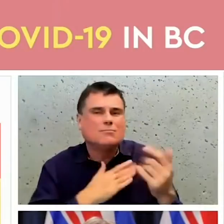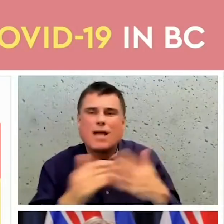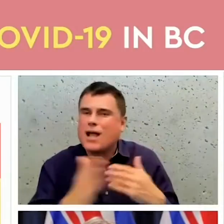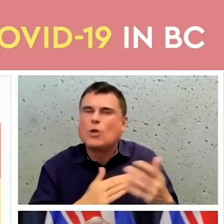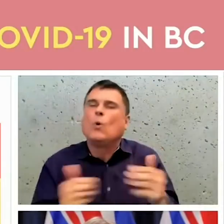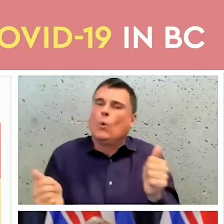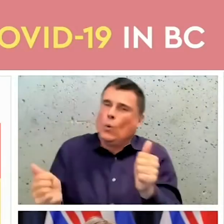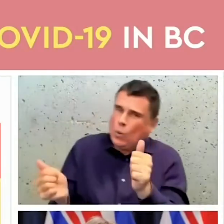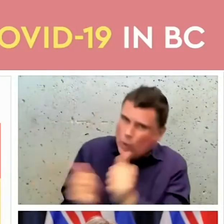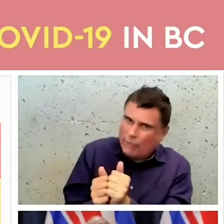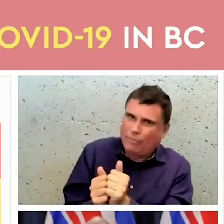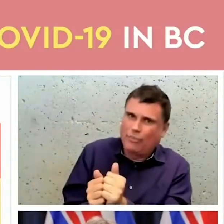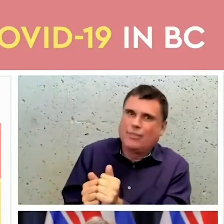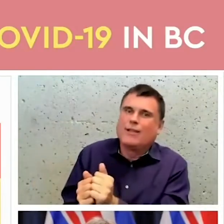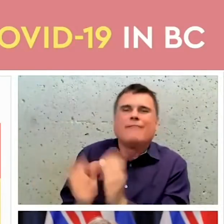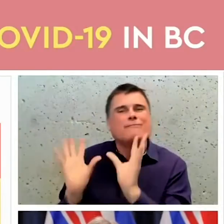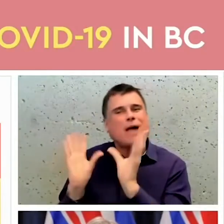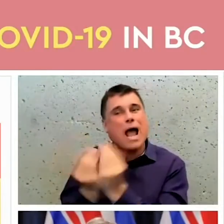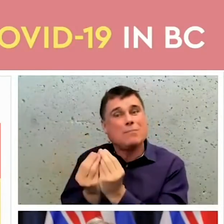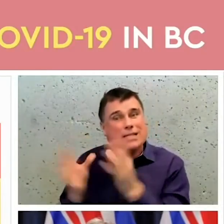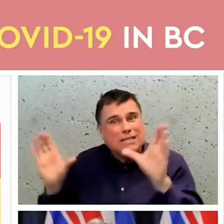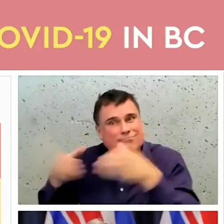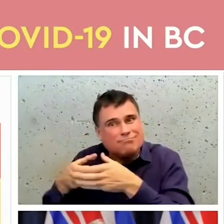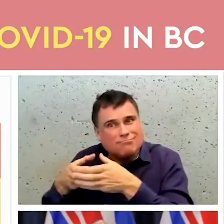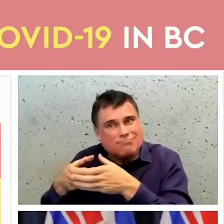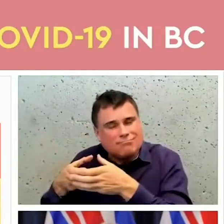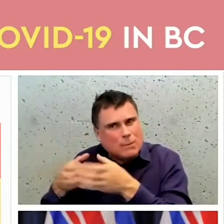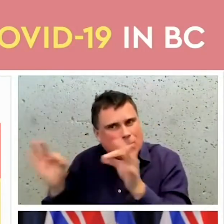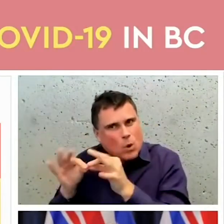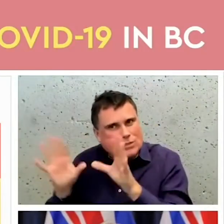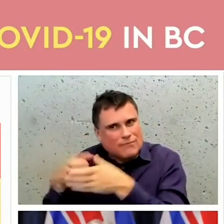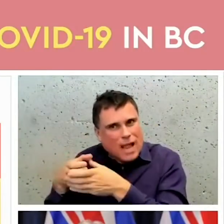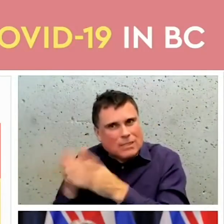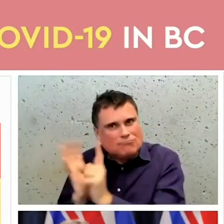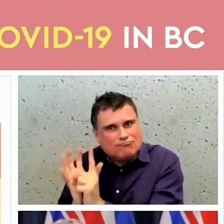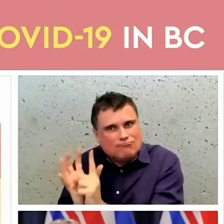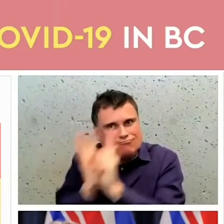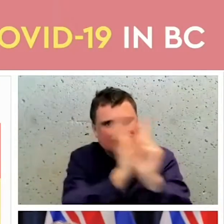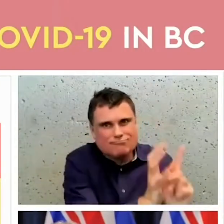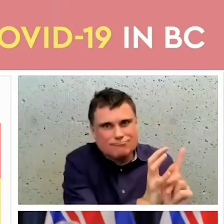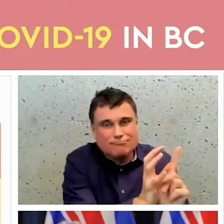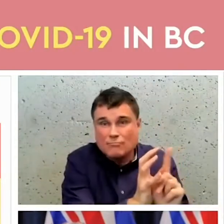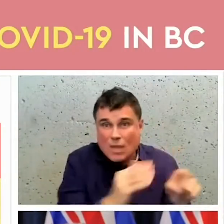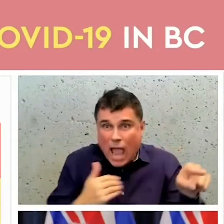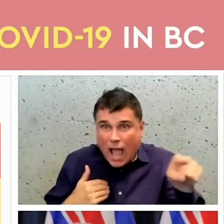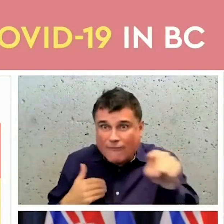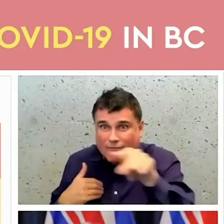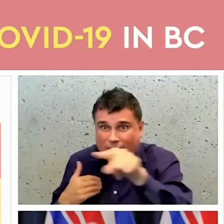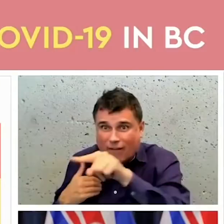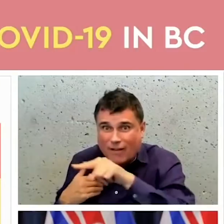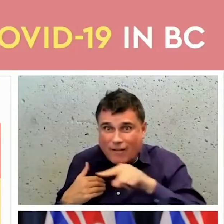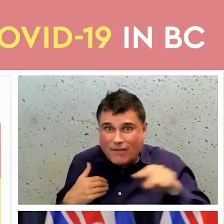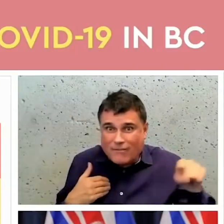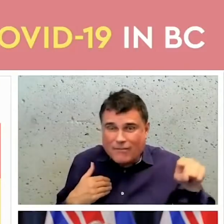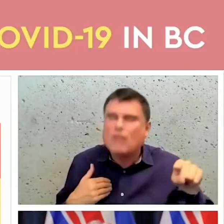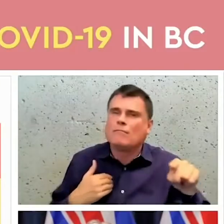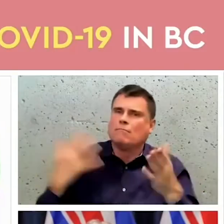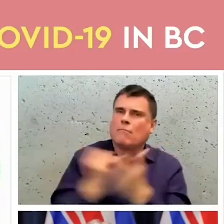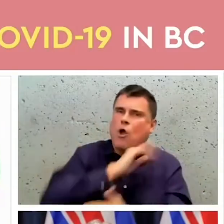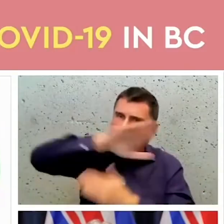take care of the immediate family needs as they come to the clinic with their young 5 to 11-year-olds.